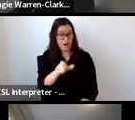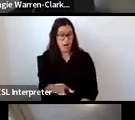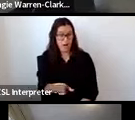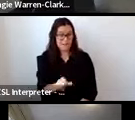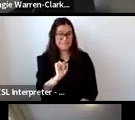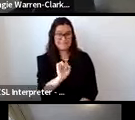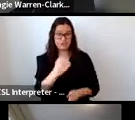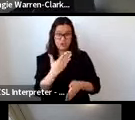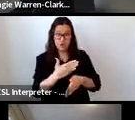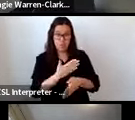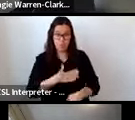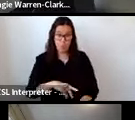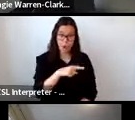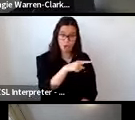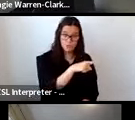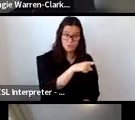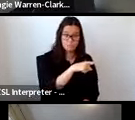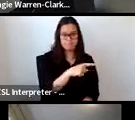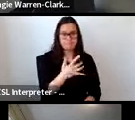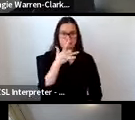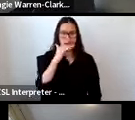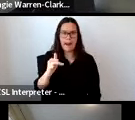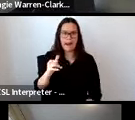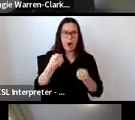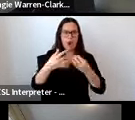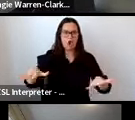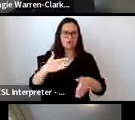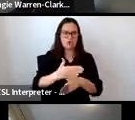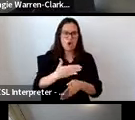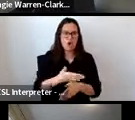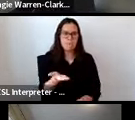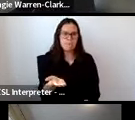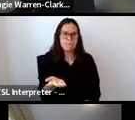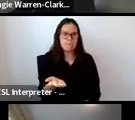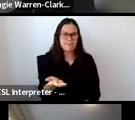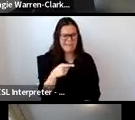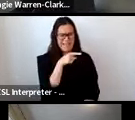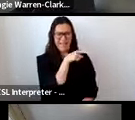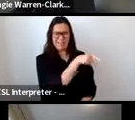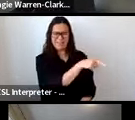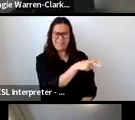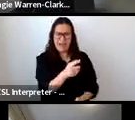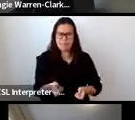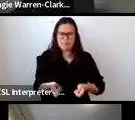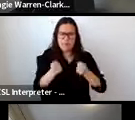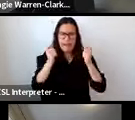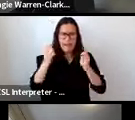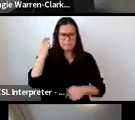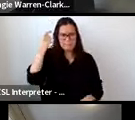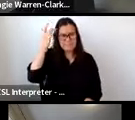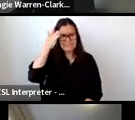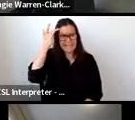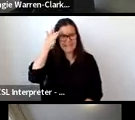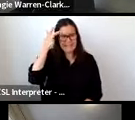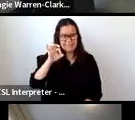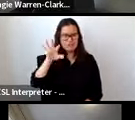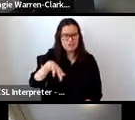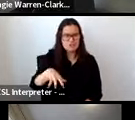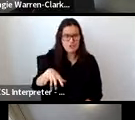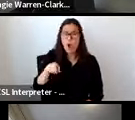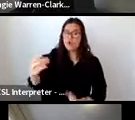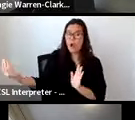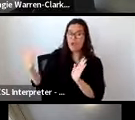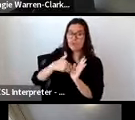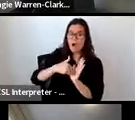could not get into the building. And they were talking about ridiculous things about lifting him up every day, up the stairs to